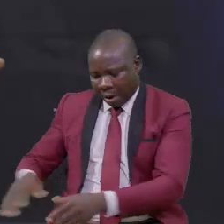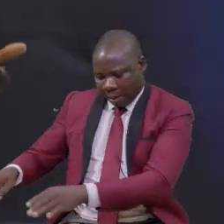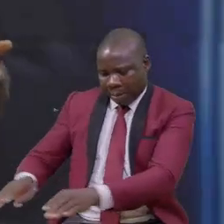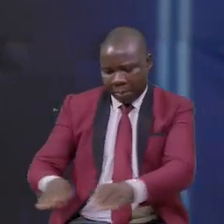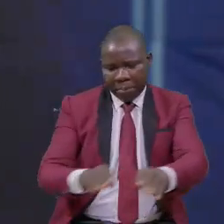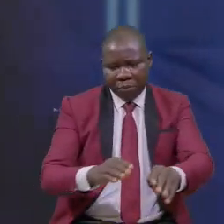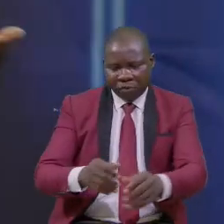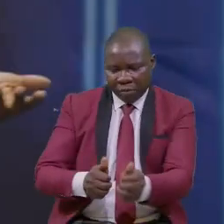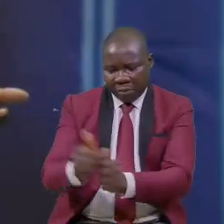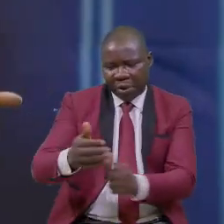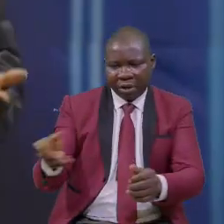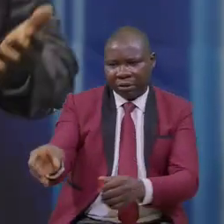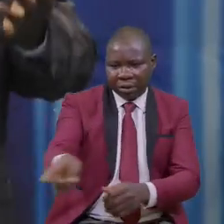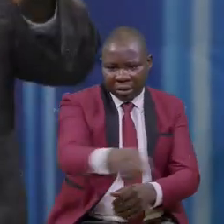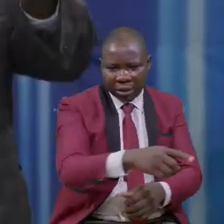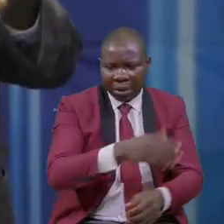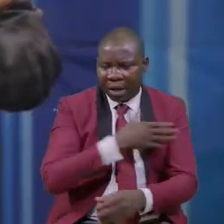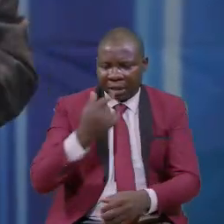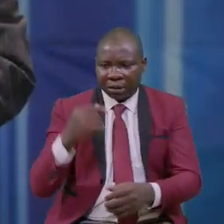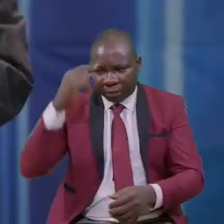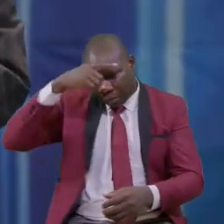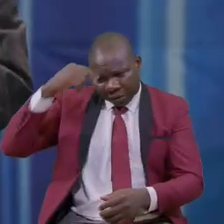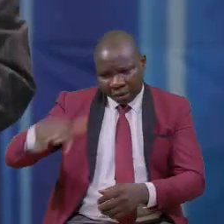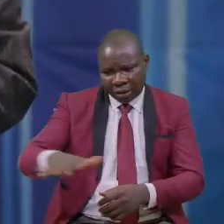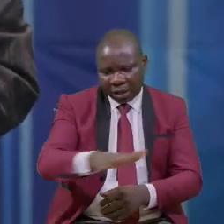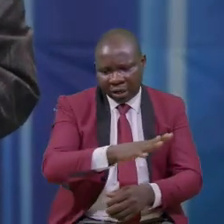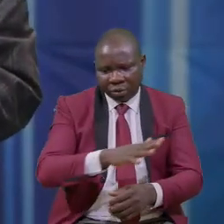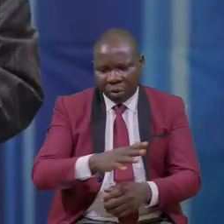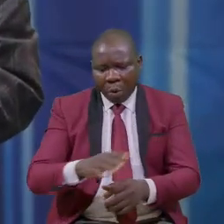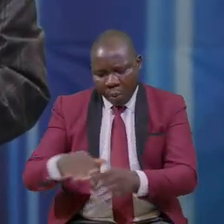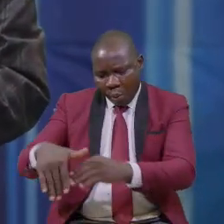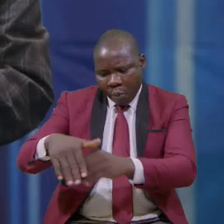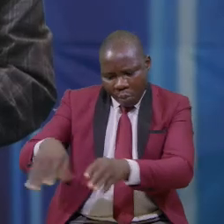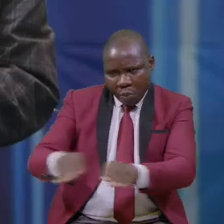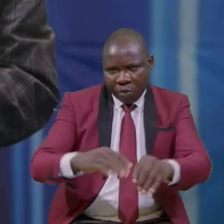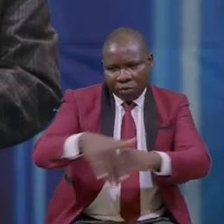them, and a shadow delivered the healing.